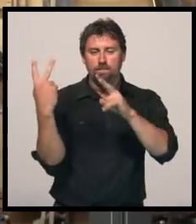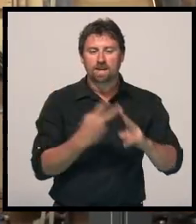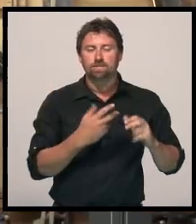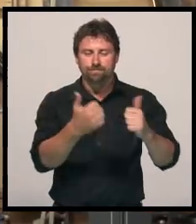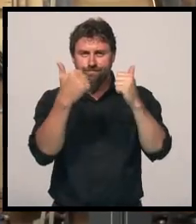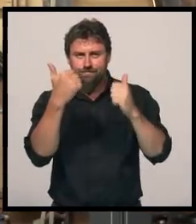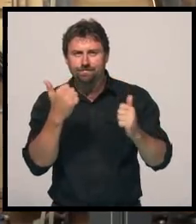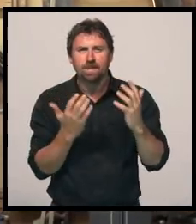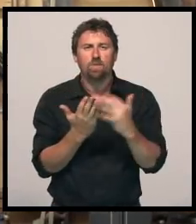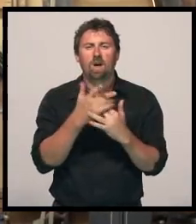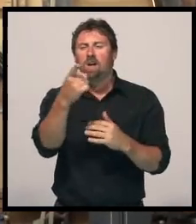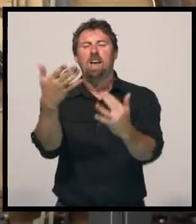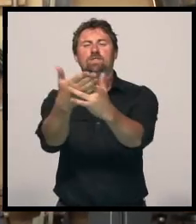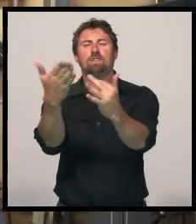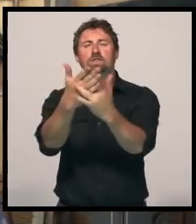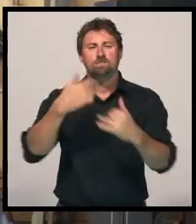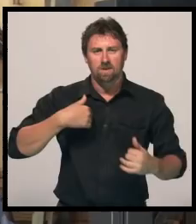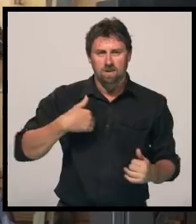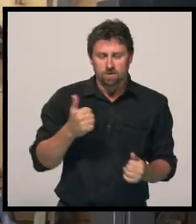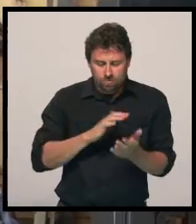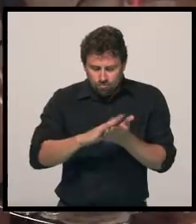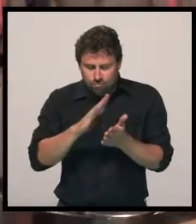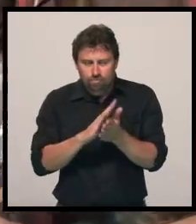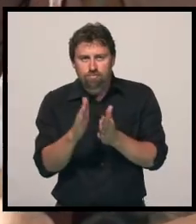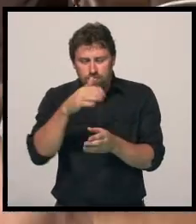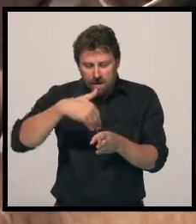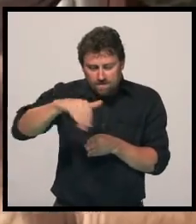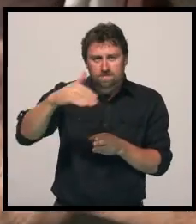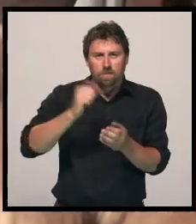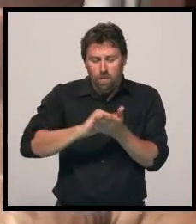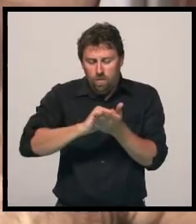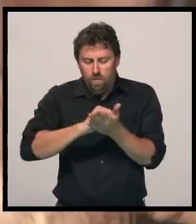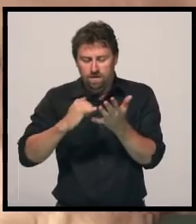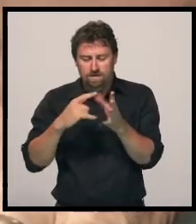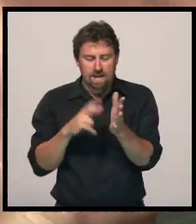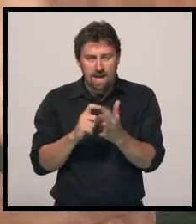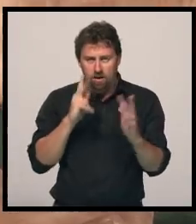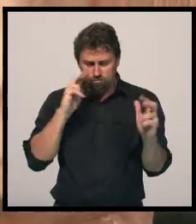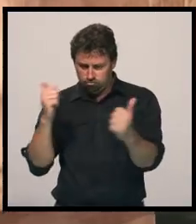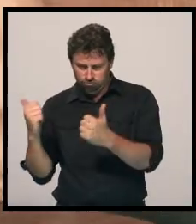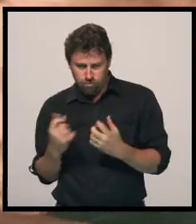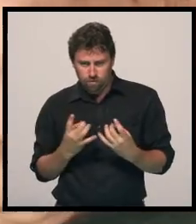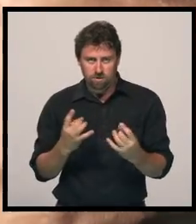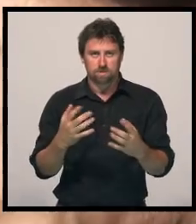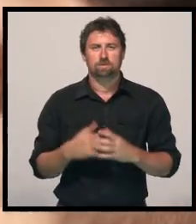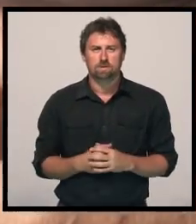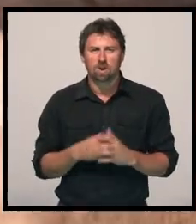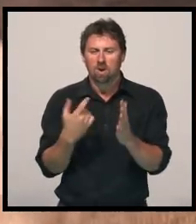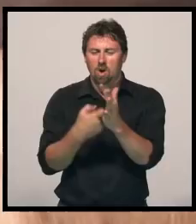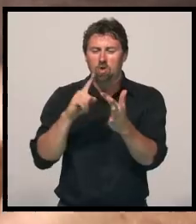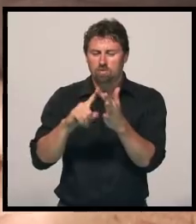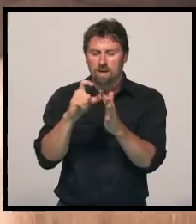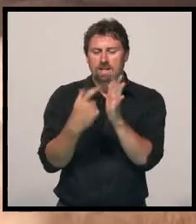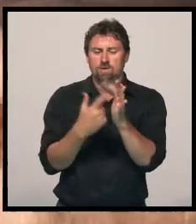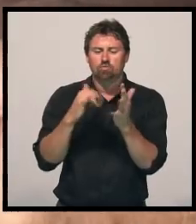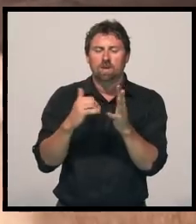Welcome back. during the break I finished sanding the raised panel for the solid timber one and also re-sawed